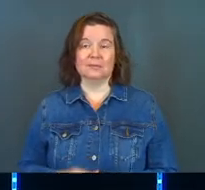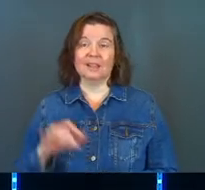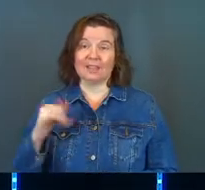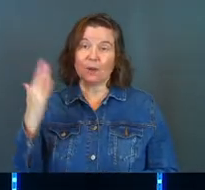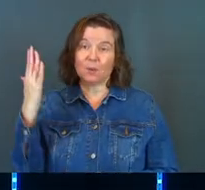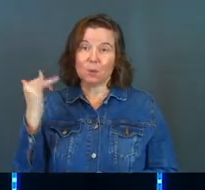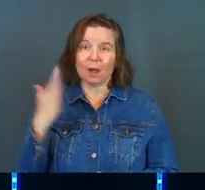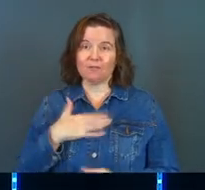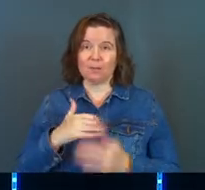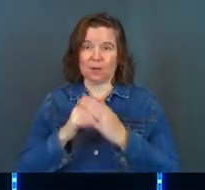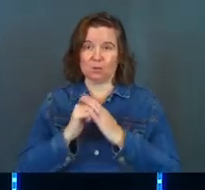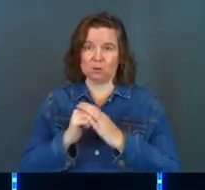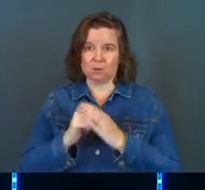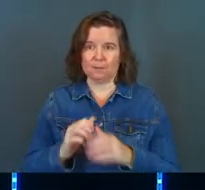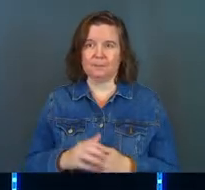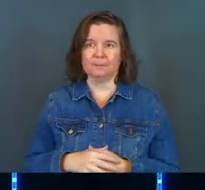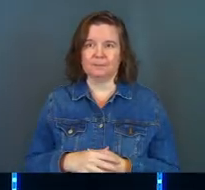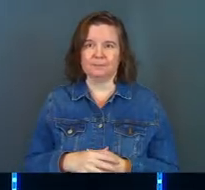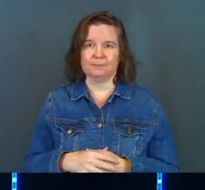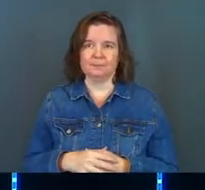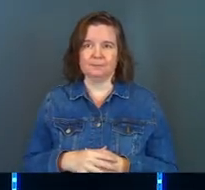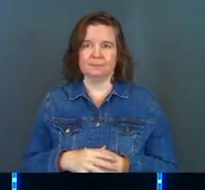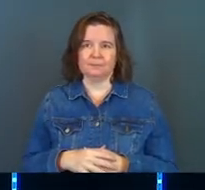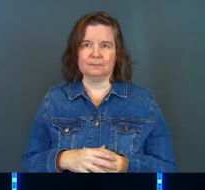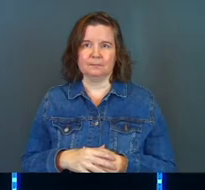That was the why of my worship.